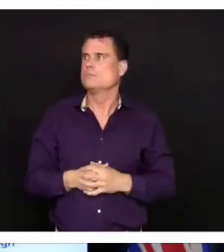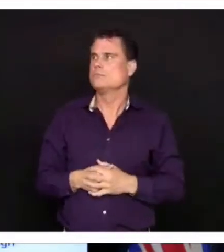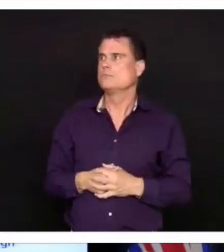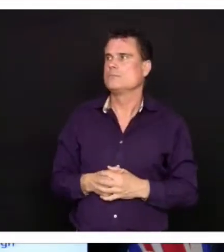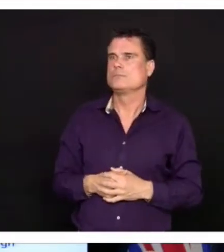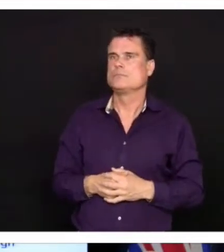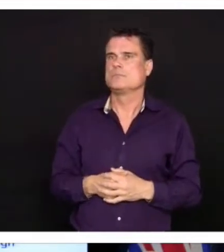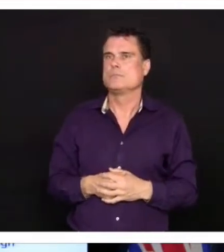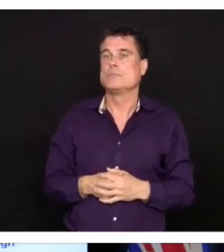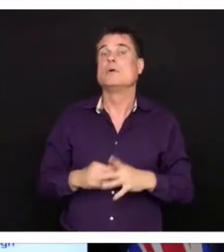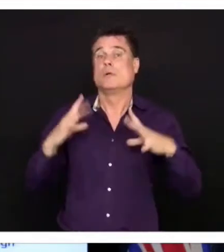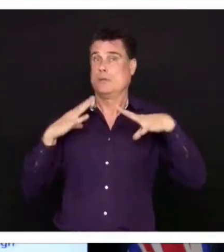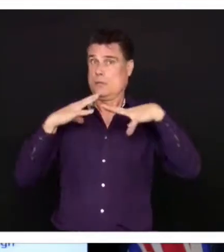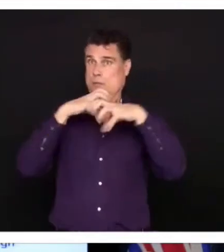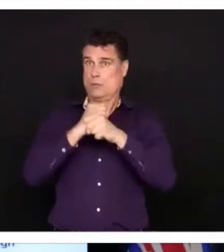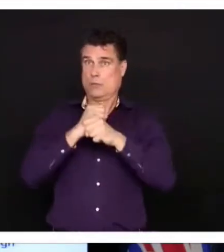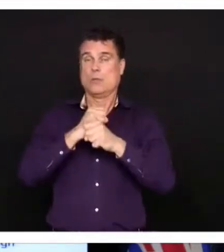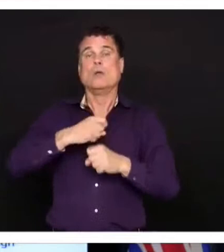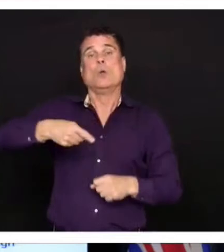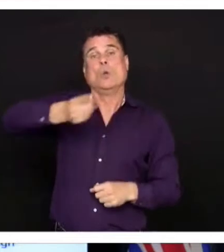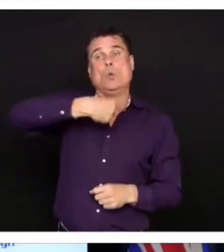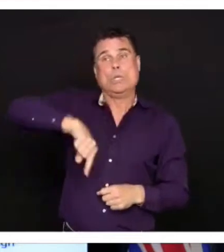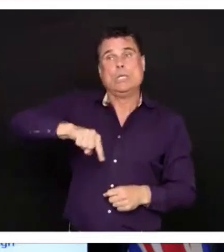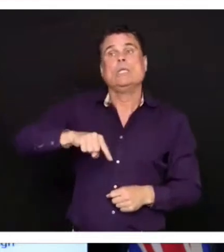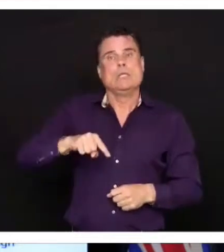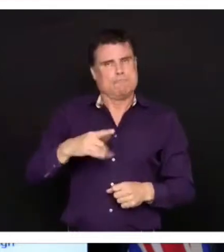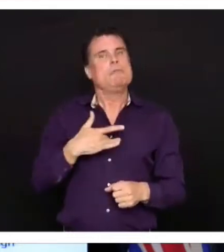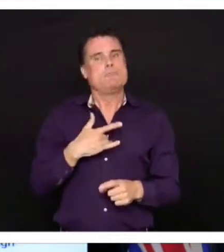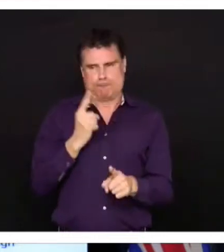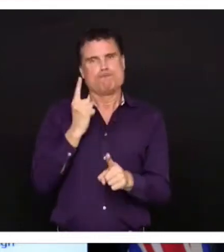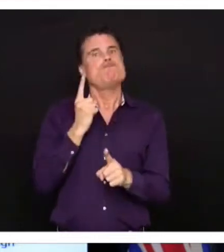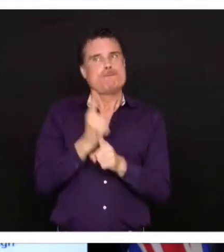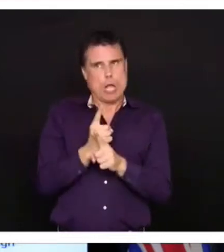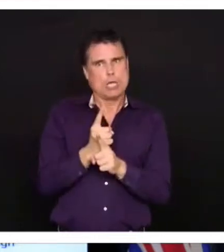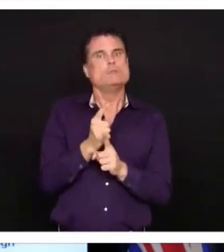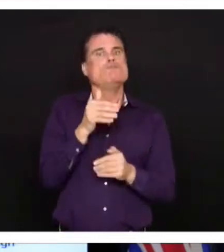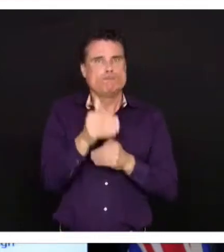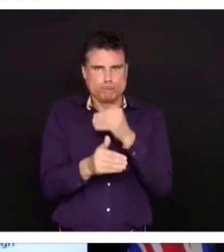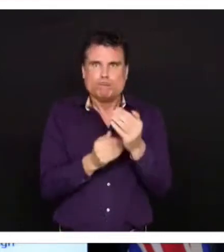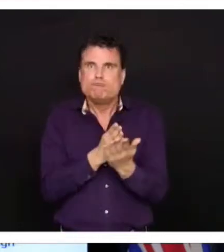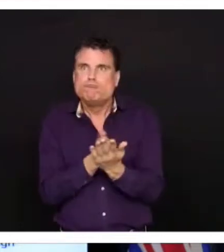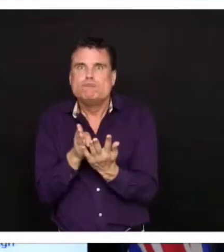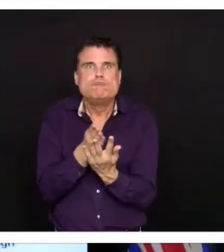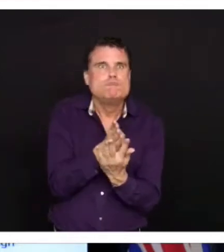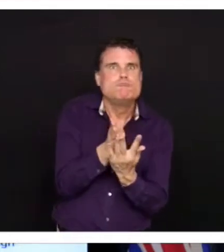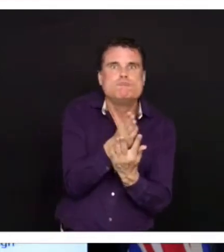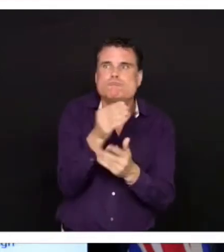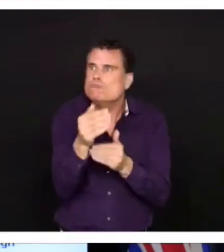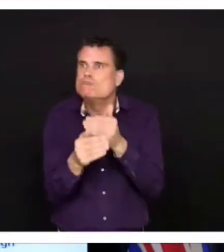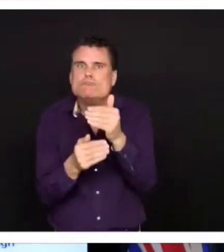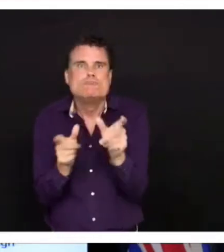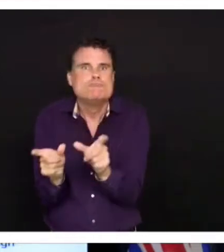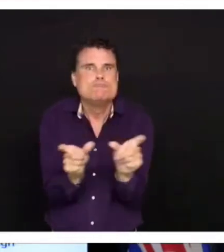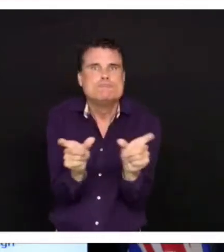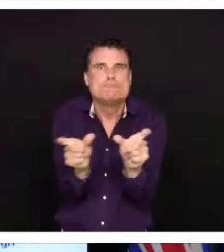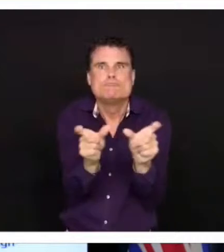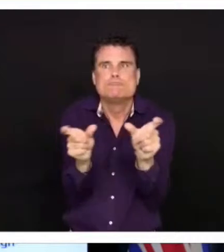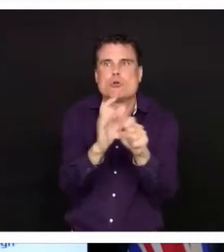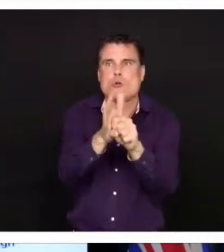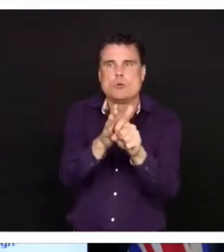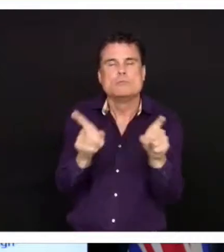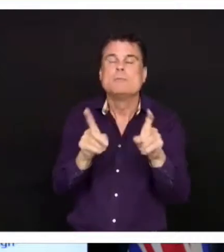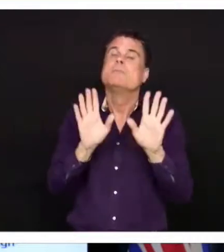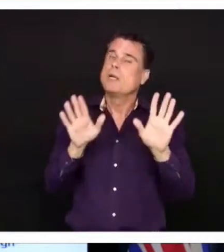them at the right time, and people in BC have done the work that we need to do. Like we have done already, we